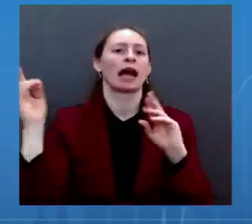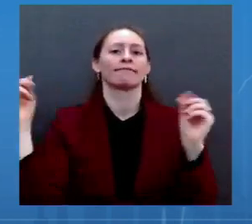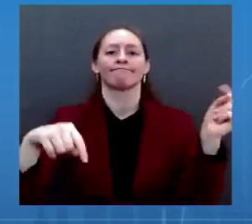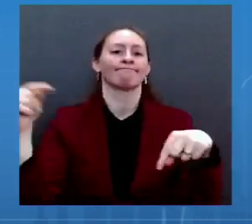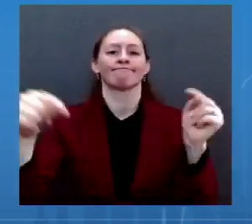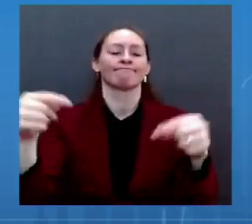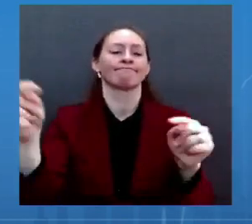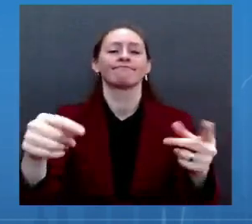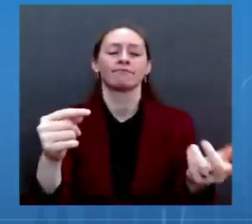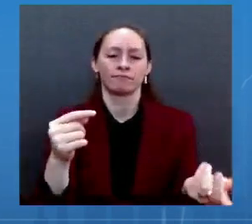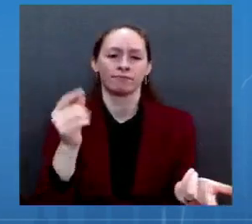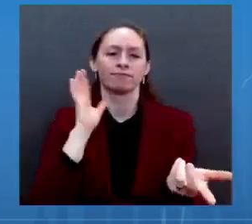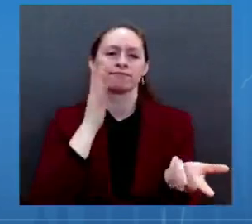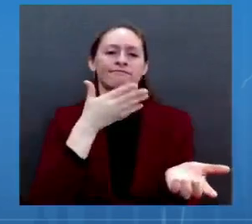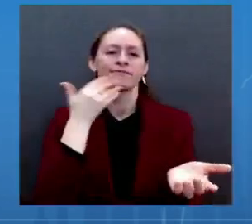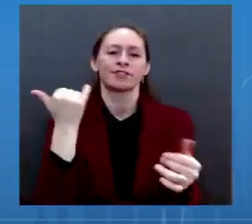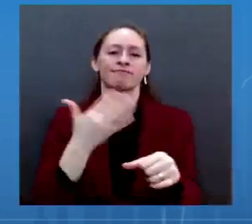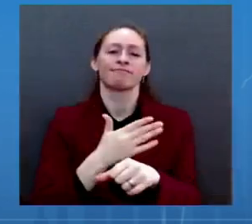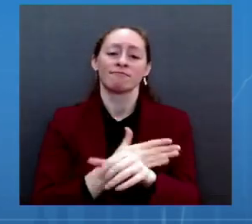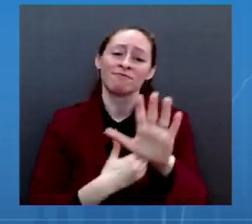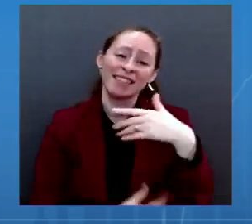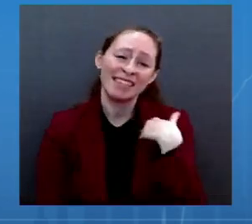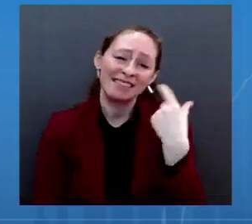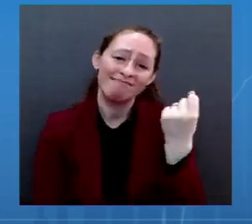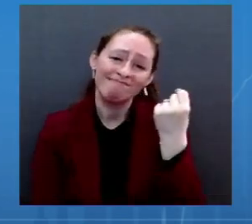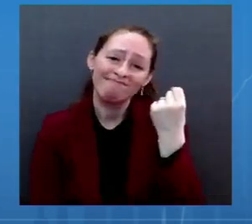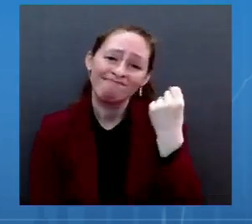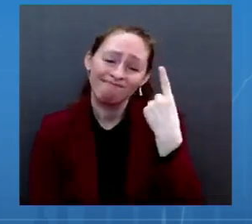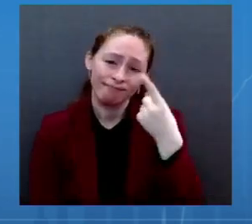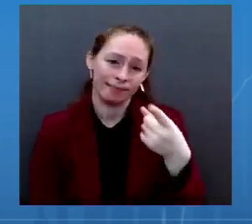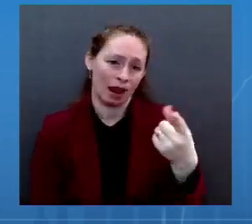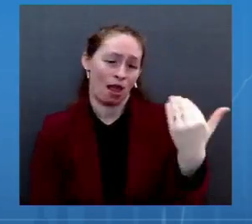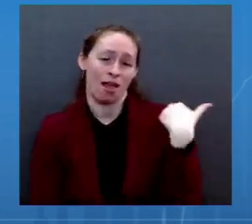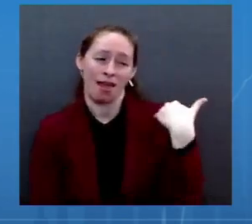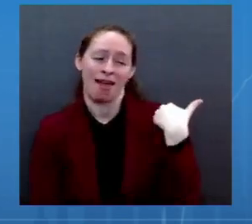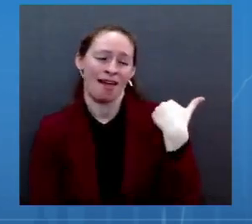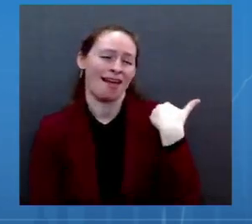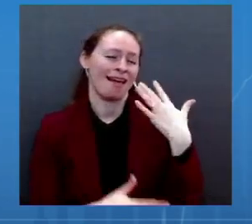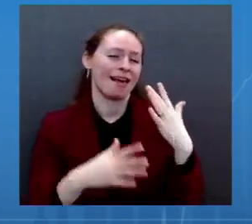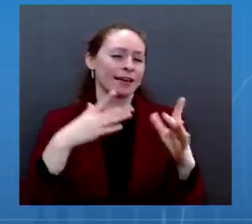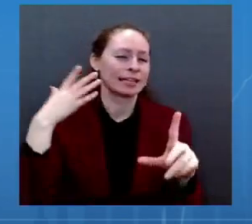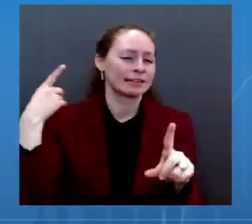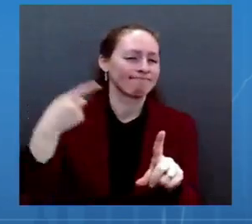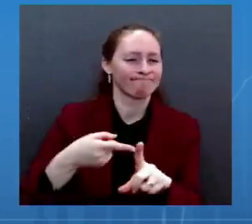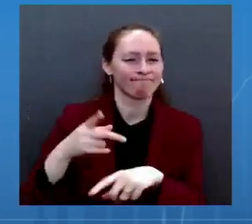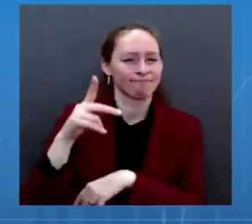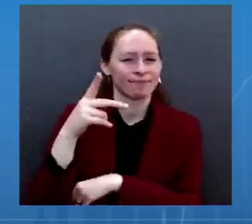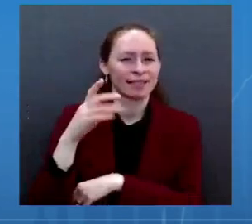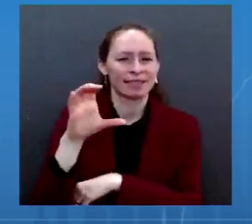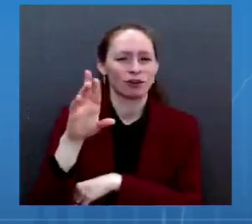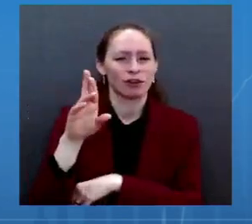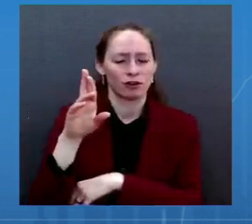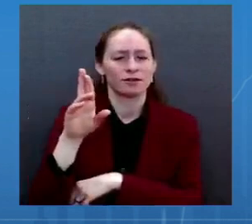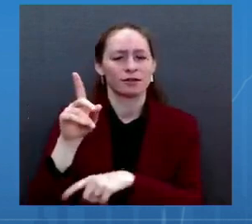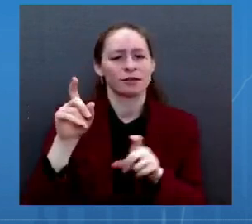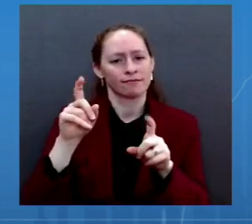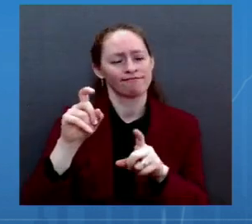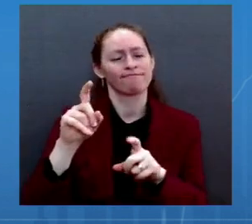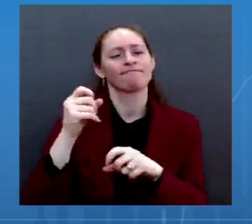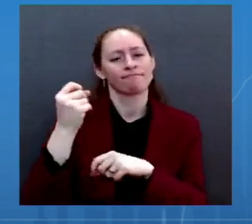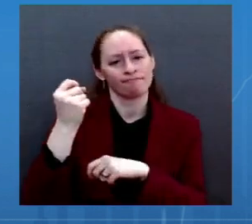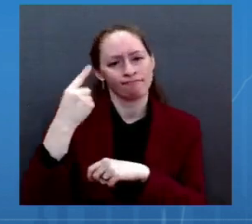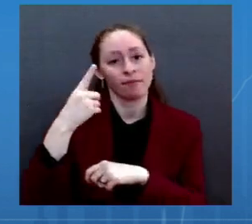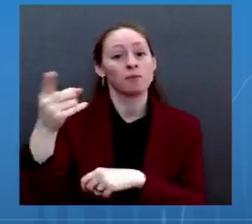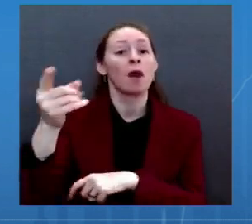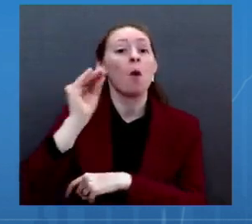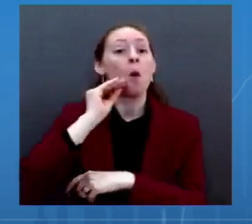about. They are restocking, and as of next week, we'll be able to have at-home tests